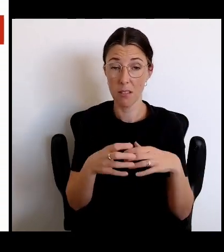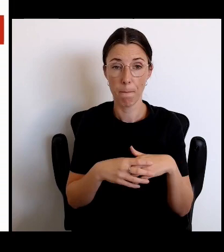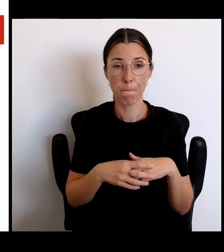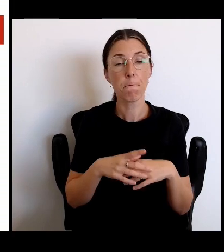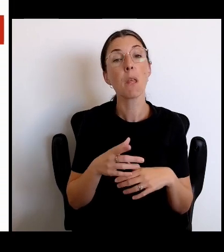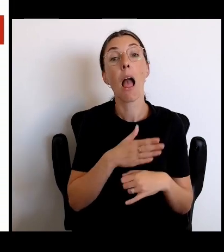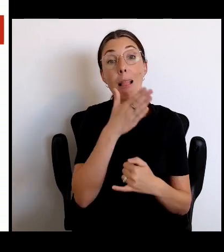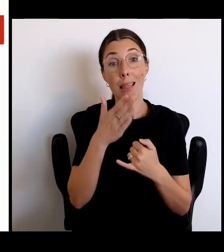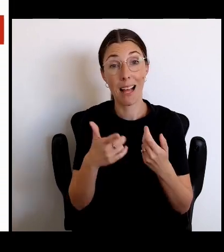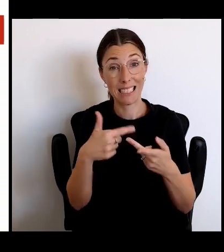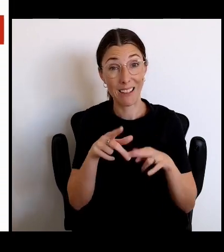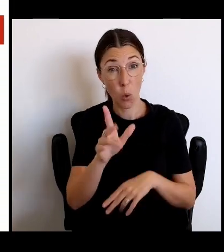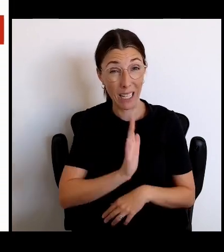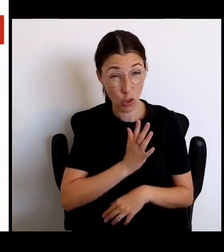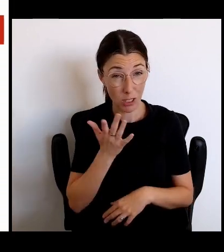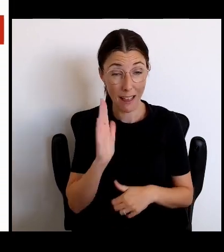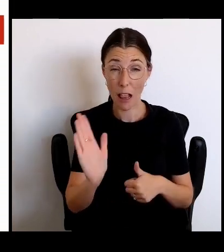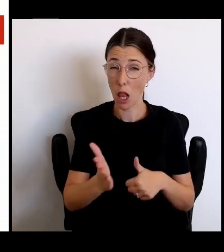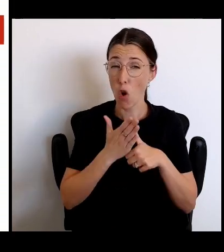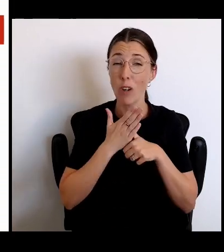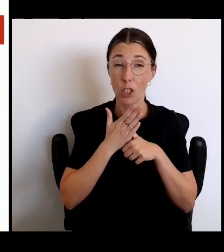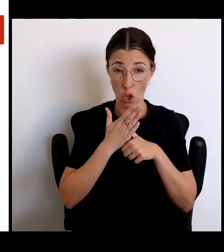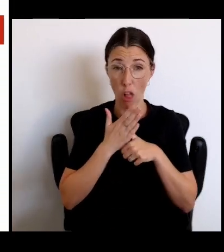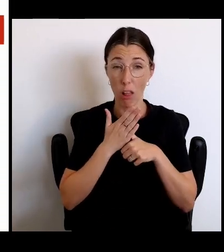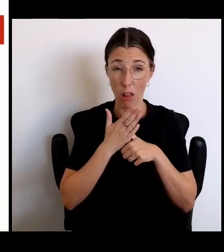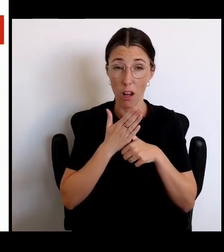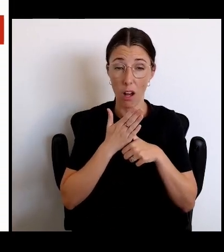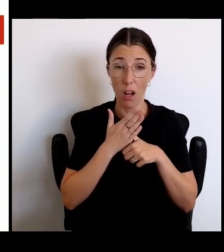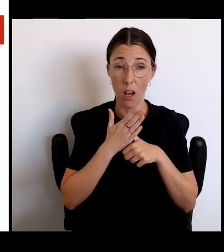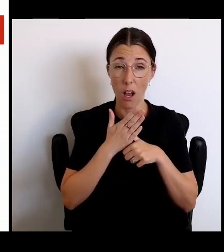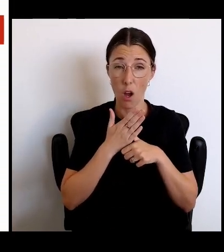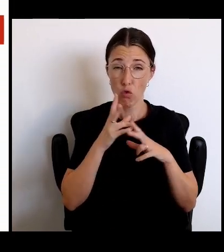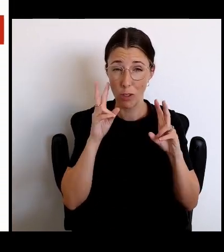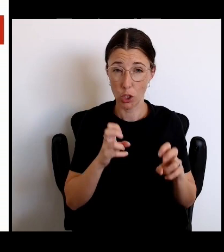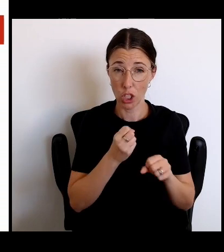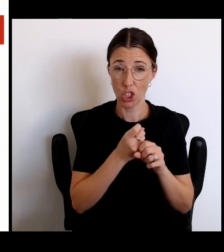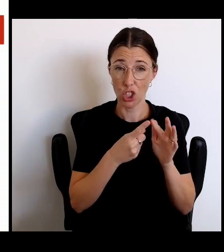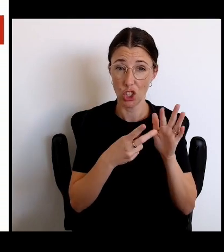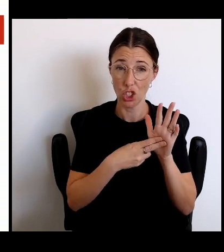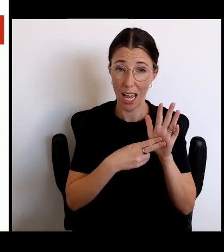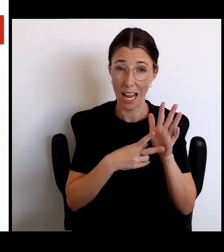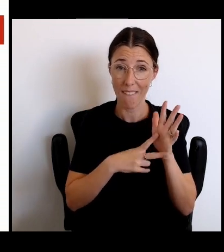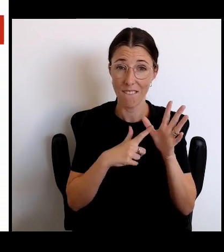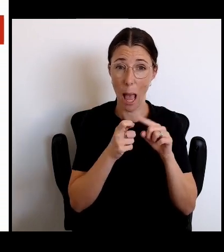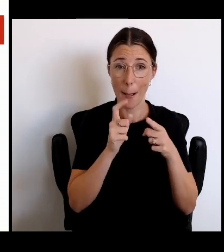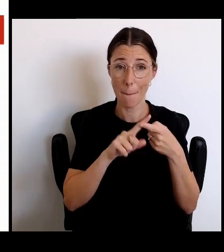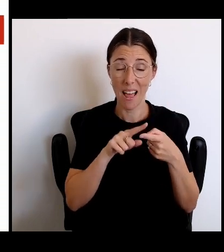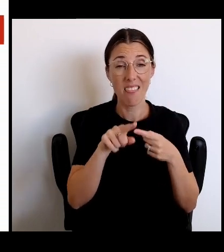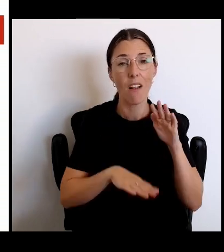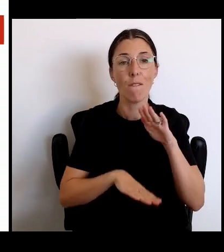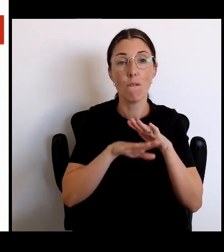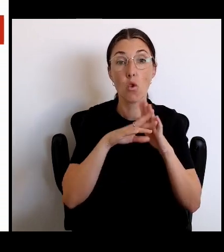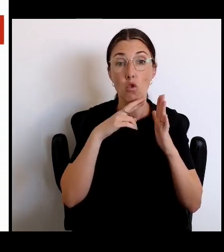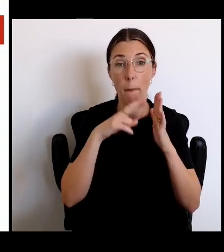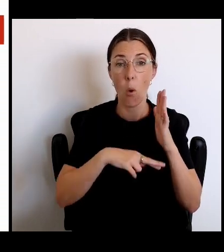original piece of qualitative deep dive research, Being Gen Vape, that led to the segmentation, that report in its entirety is also available